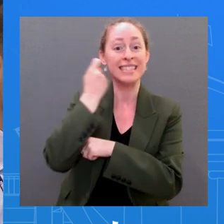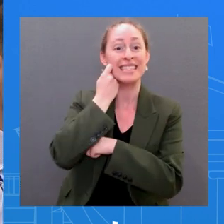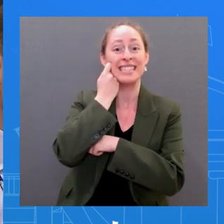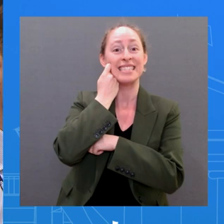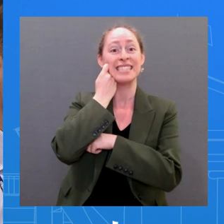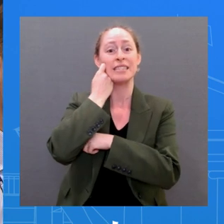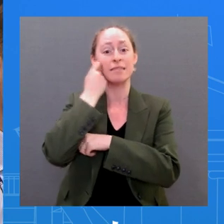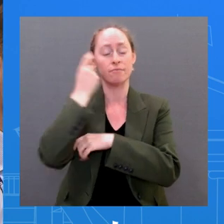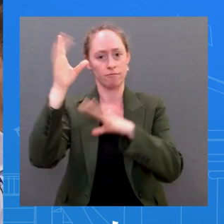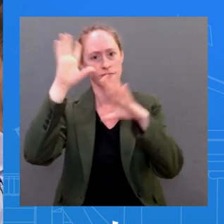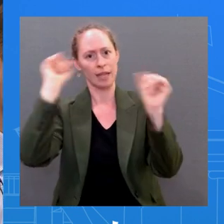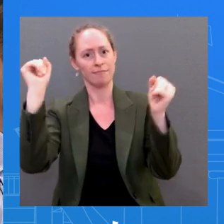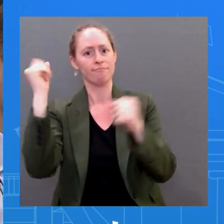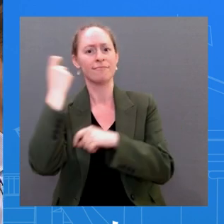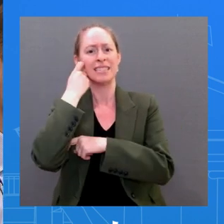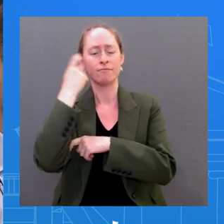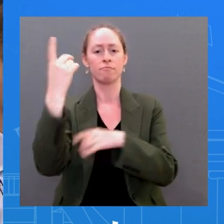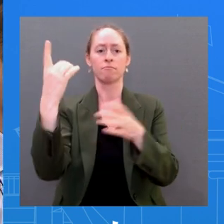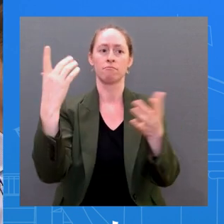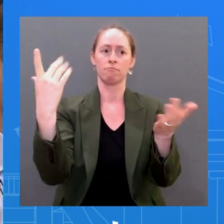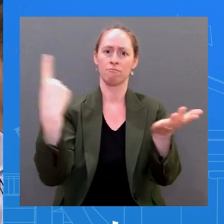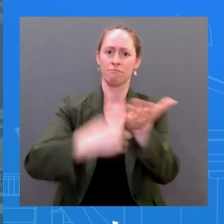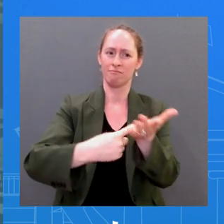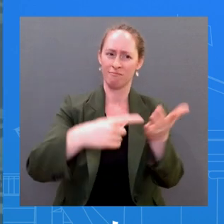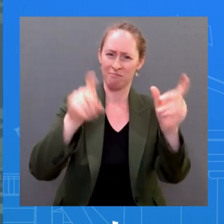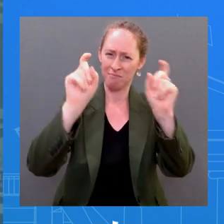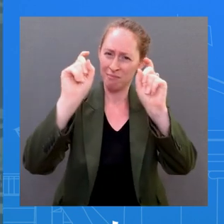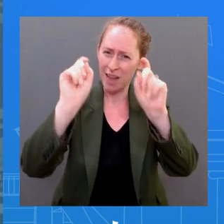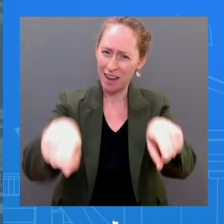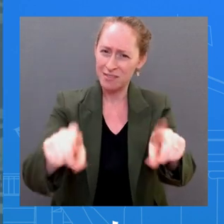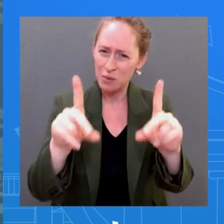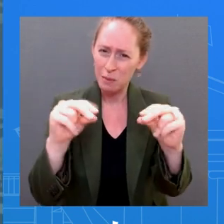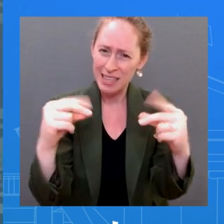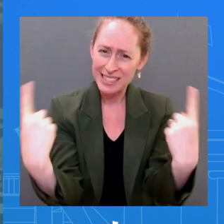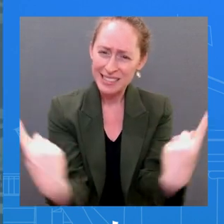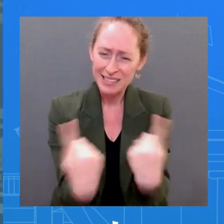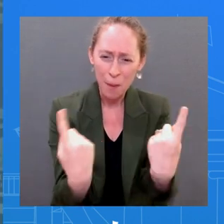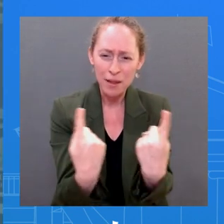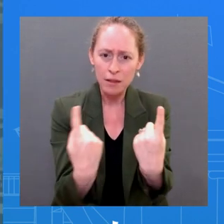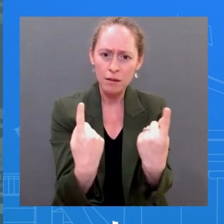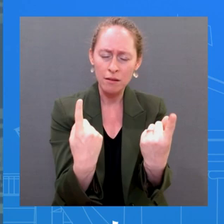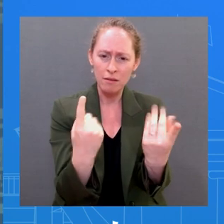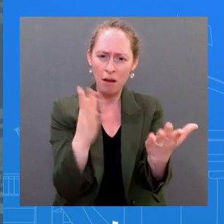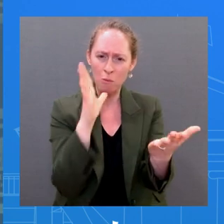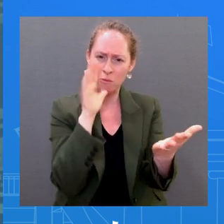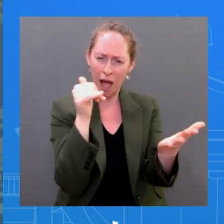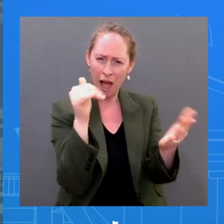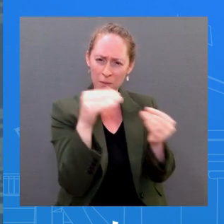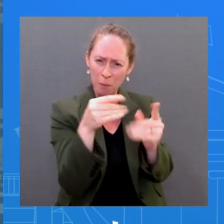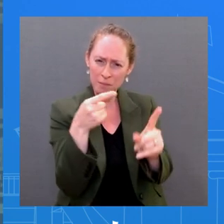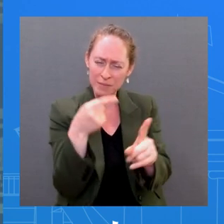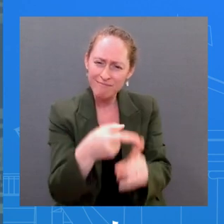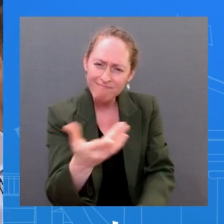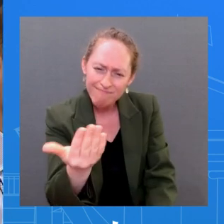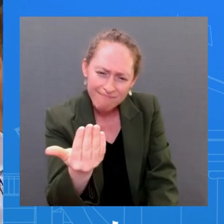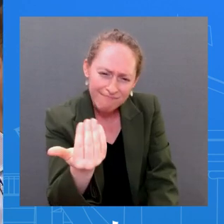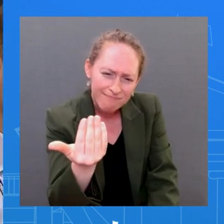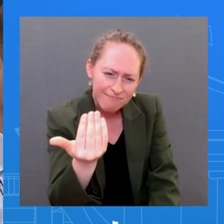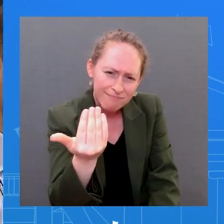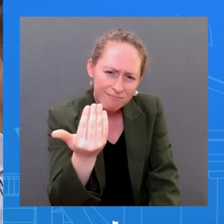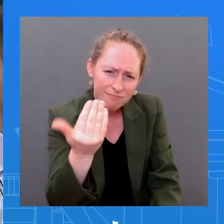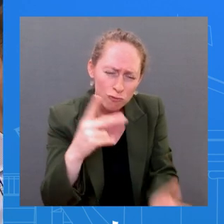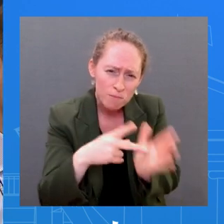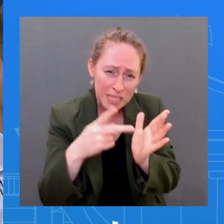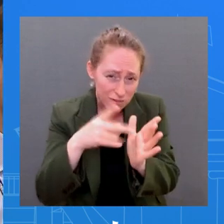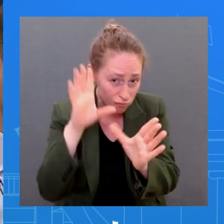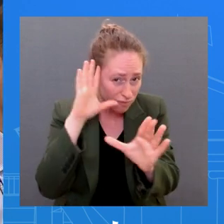one of those things be in a overall package? You're talking about the president. Why won't he demand? I know he supports the policies, but yeah. Is